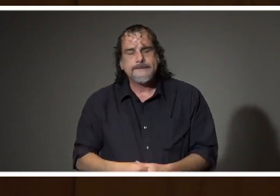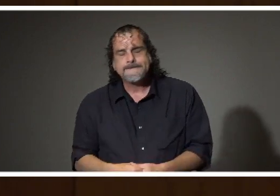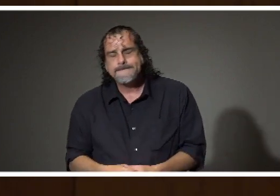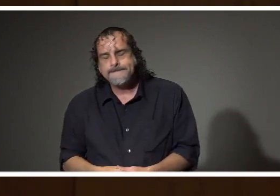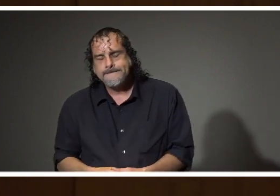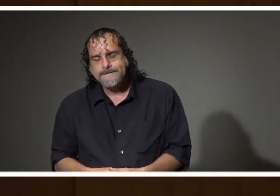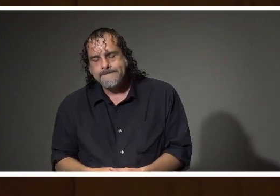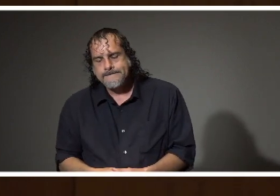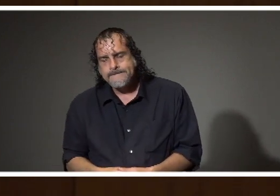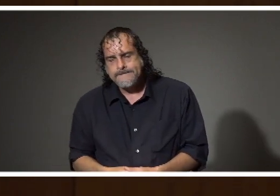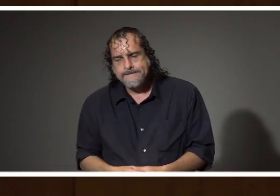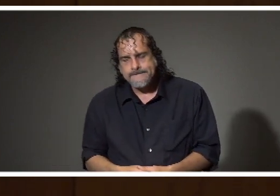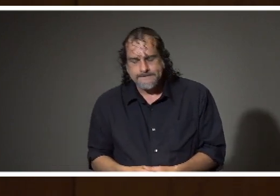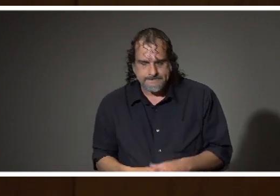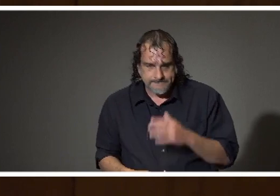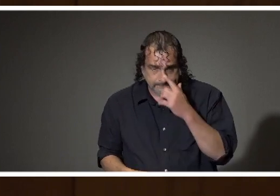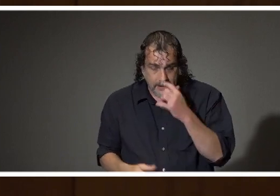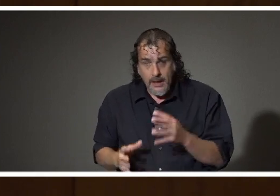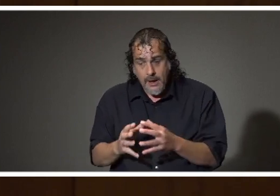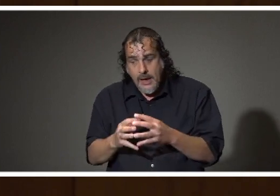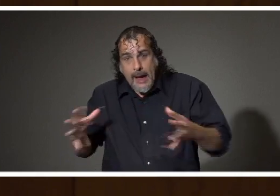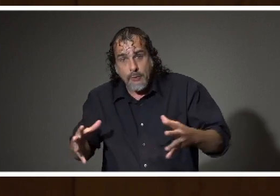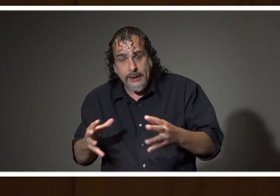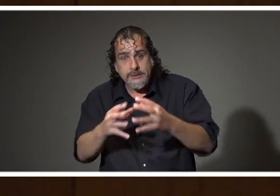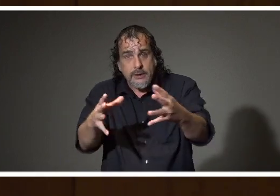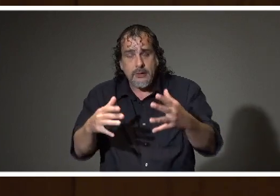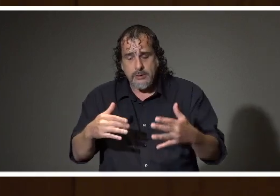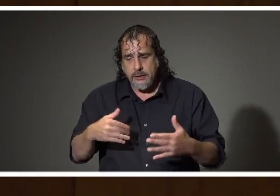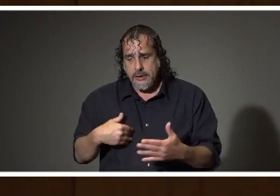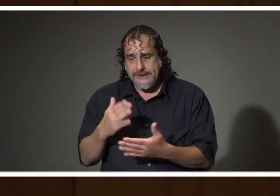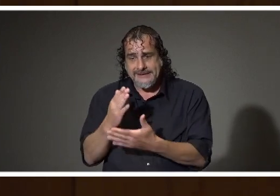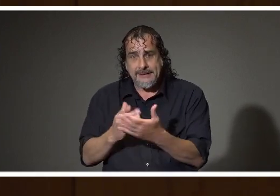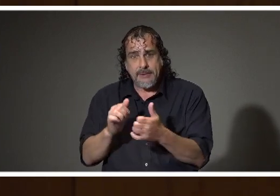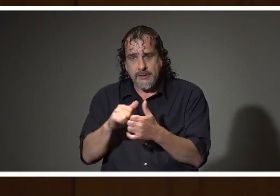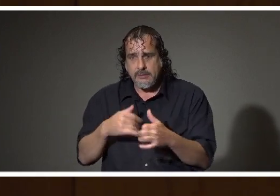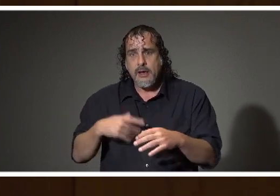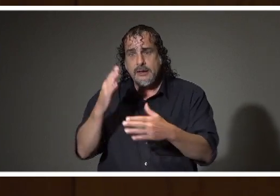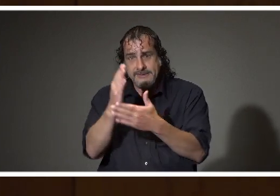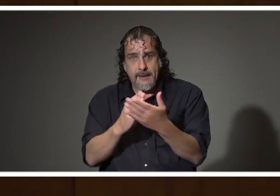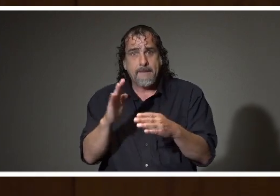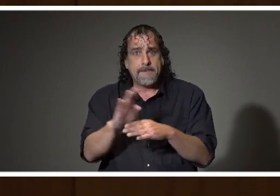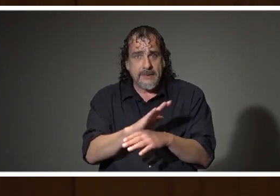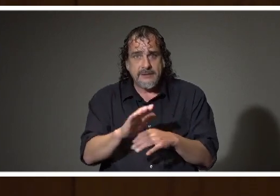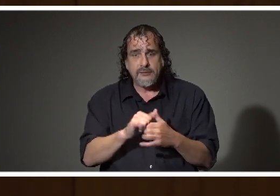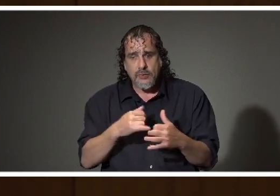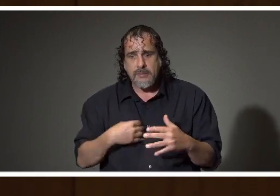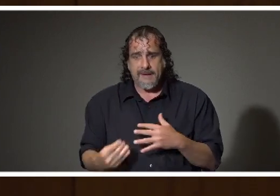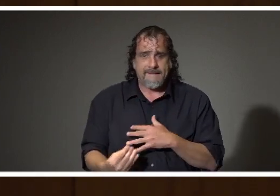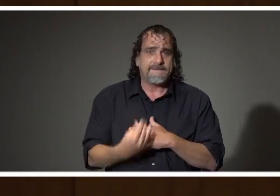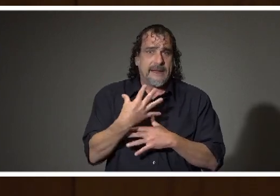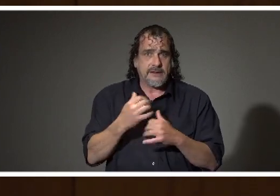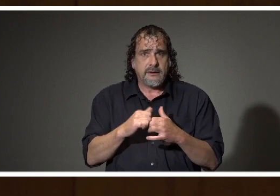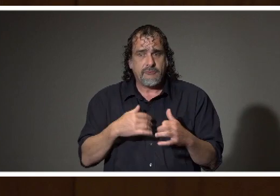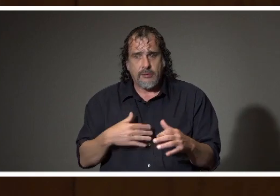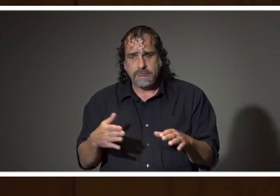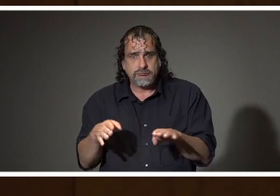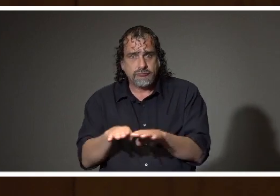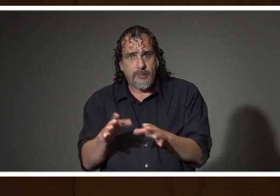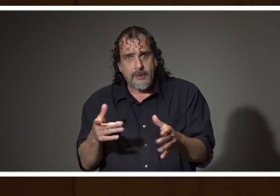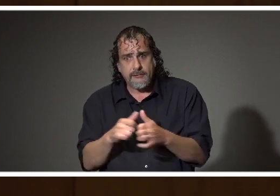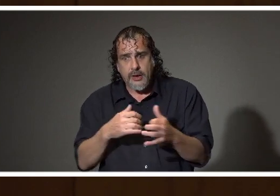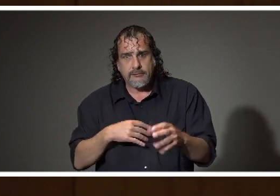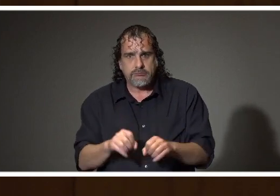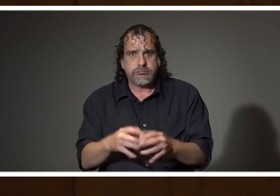Speaking of outbreaks, certainly we know that in some of these scenarios, businesses will be affected by cases or outbreaks. We will be putting on